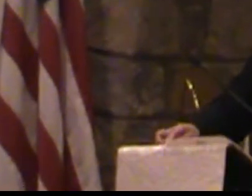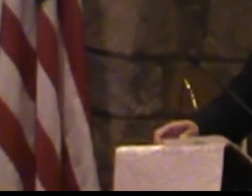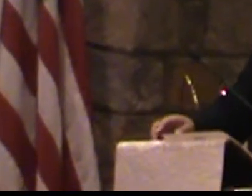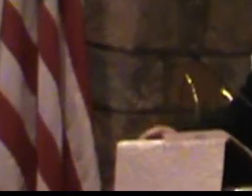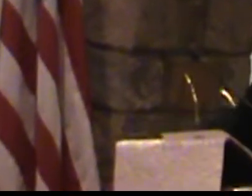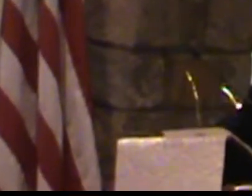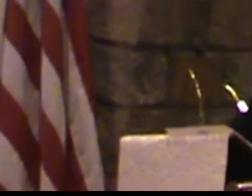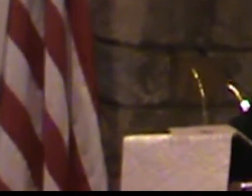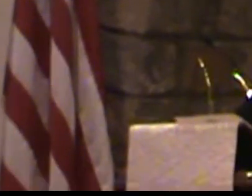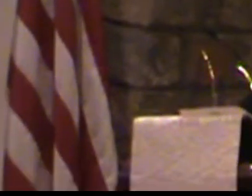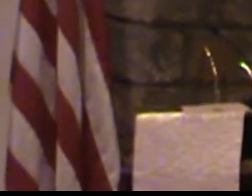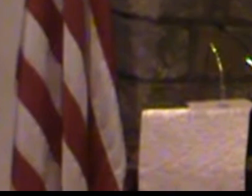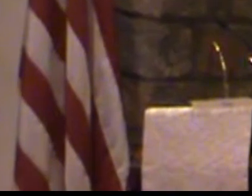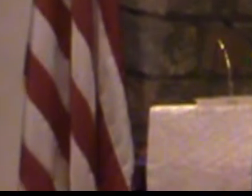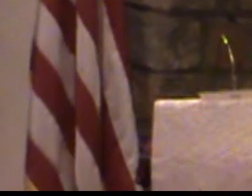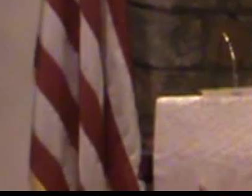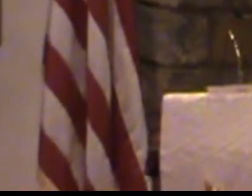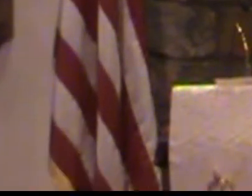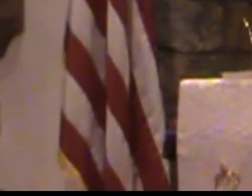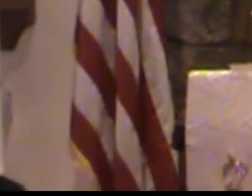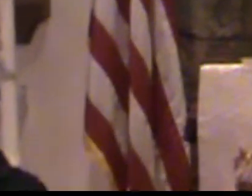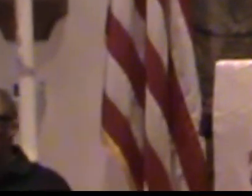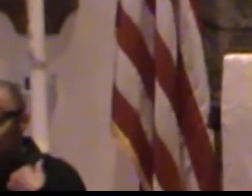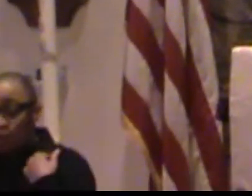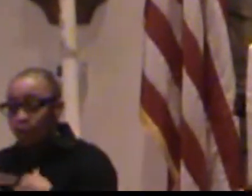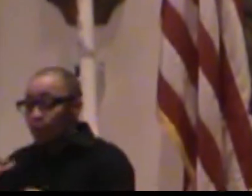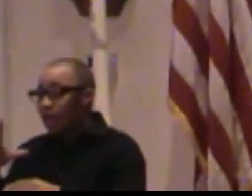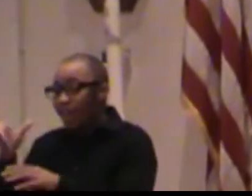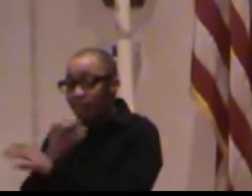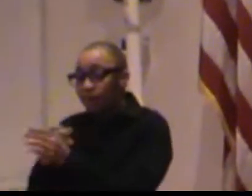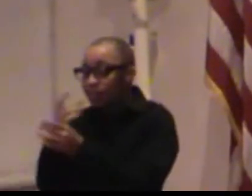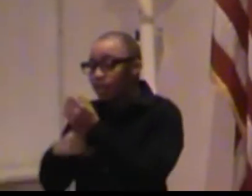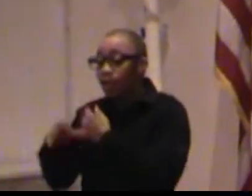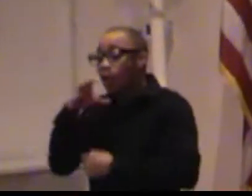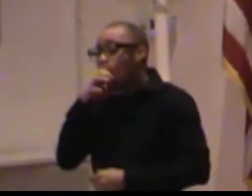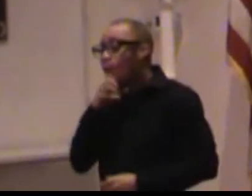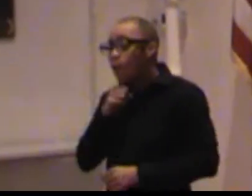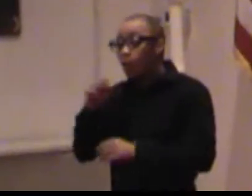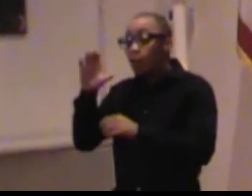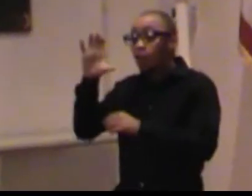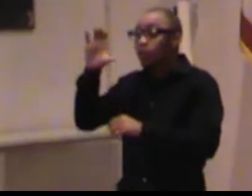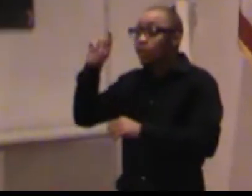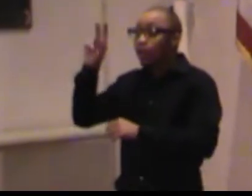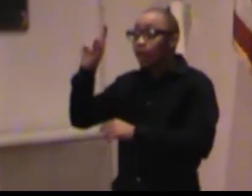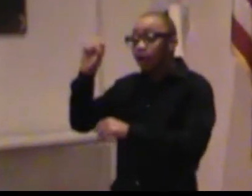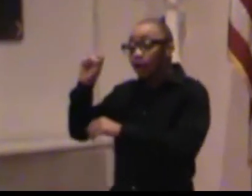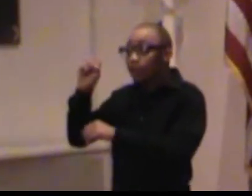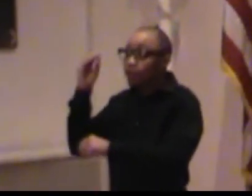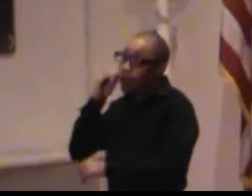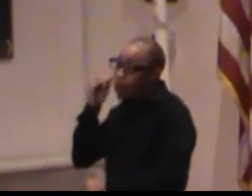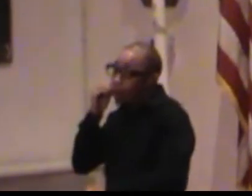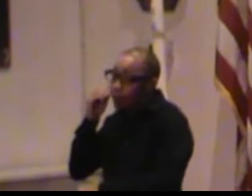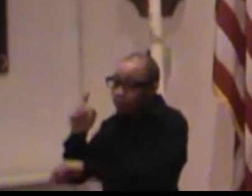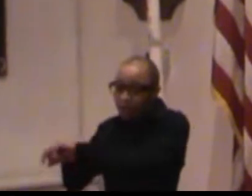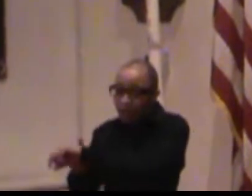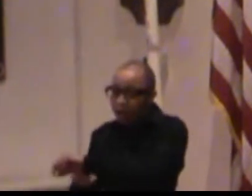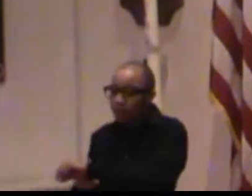have old jewelry in our homes. We have old clocks in our